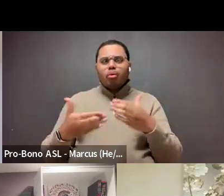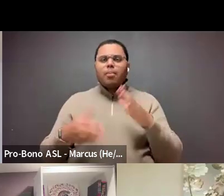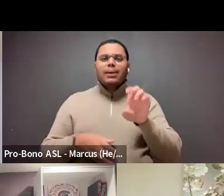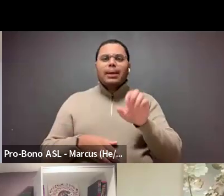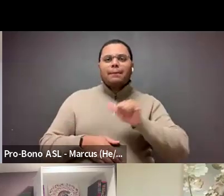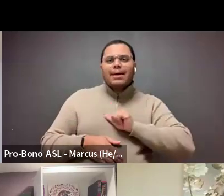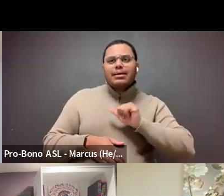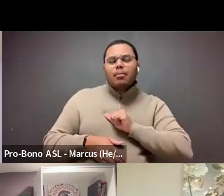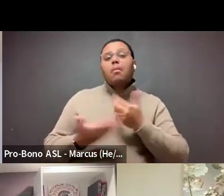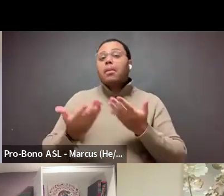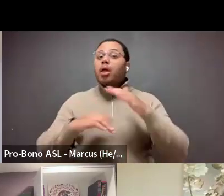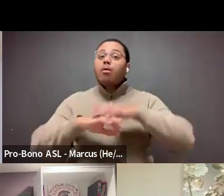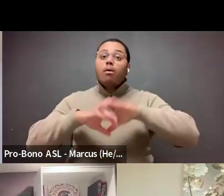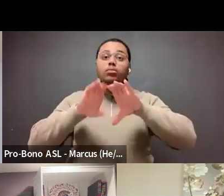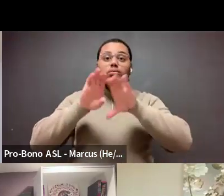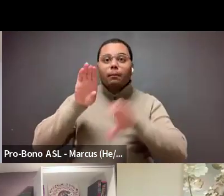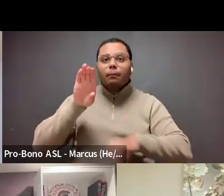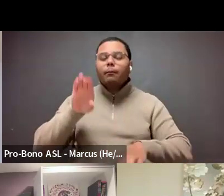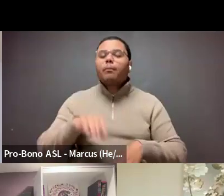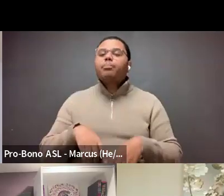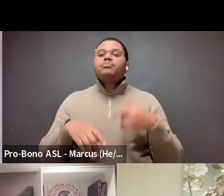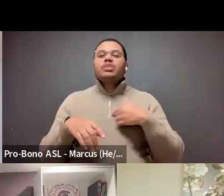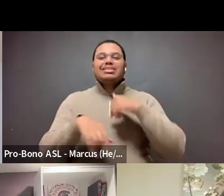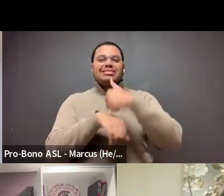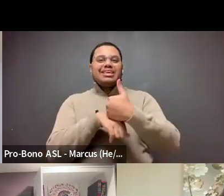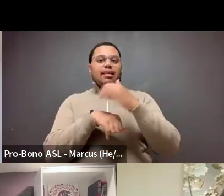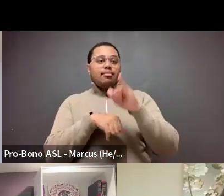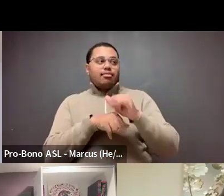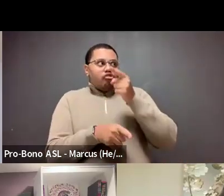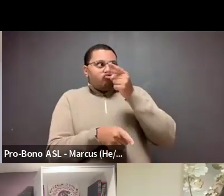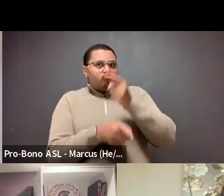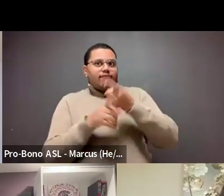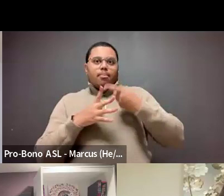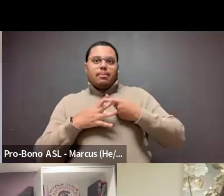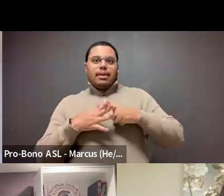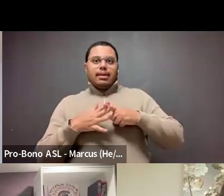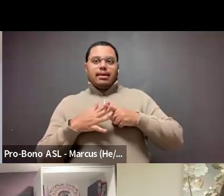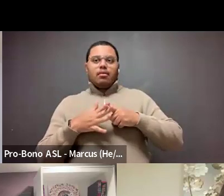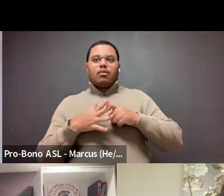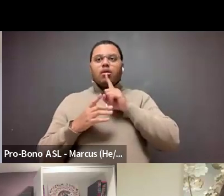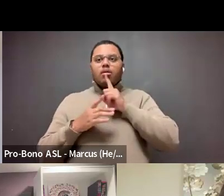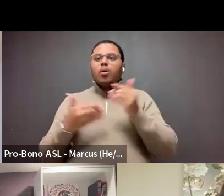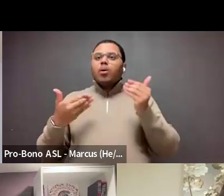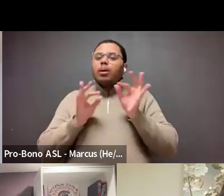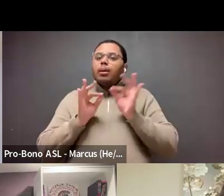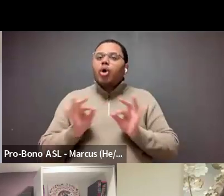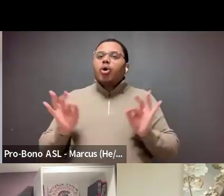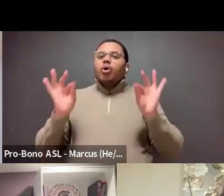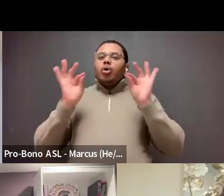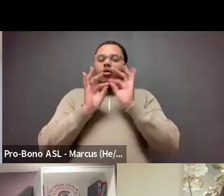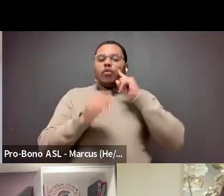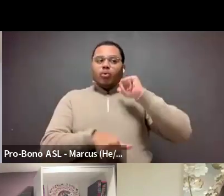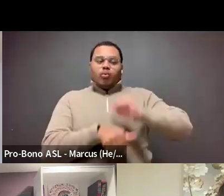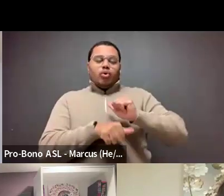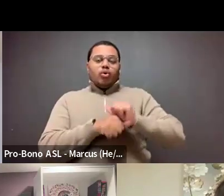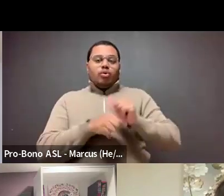to do it on Zoom and sort of set that right from the beginning, has been hugely important in the work going